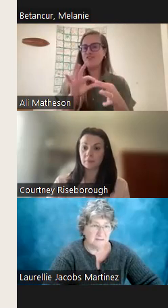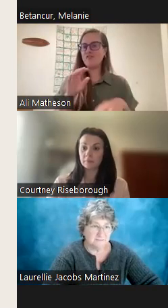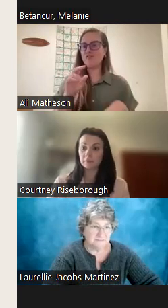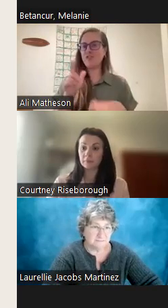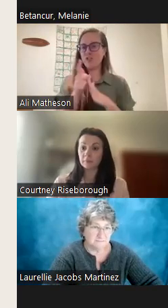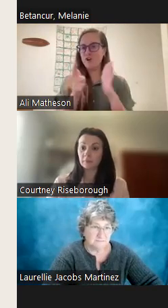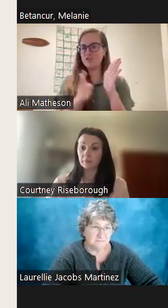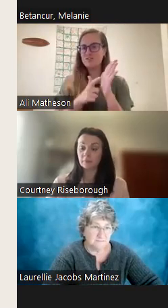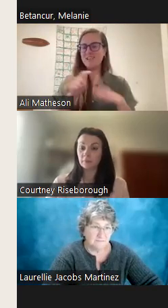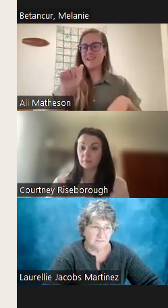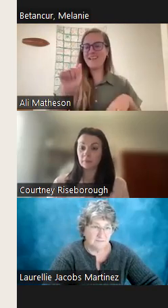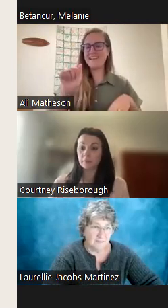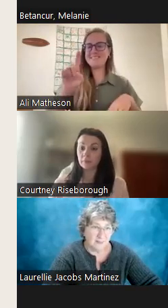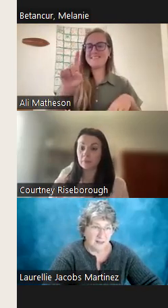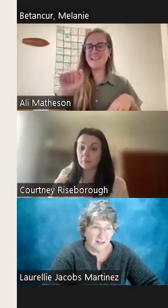methods.